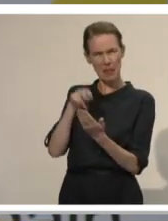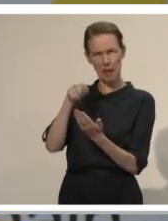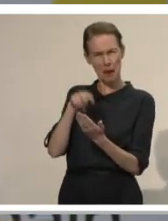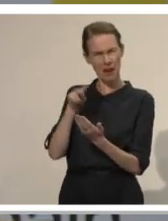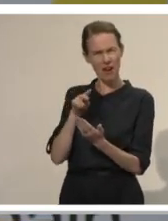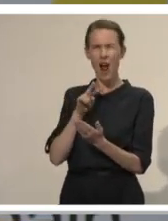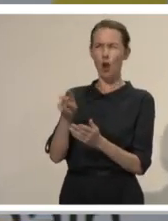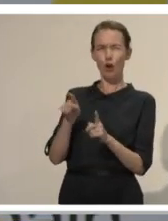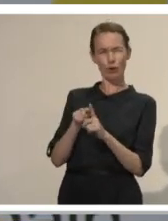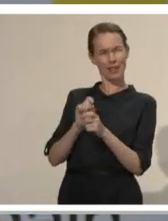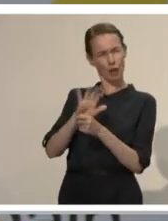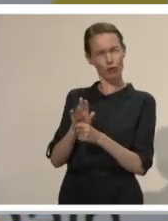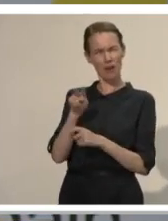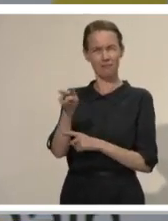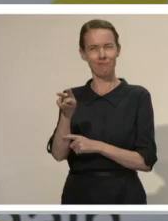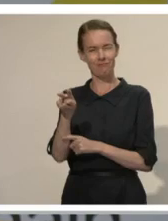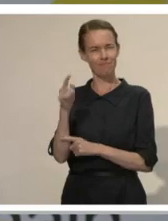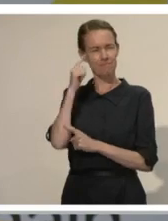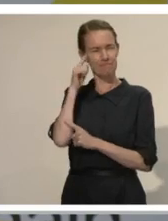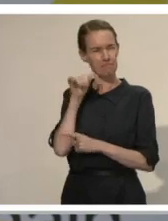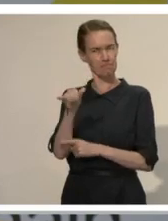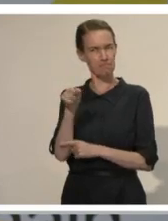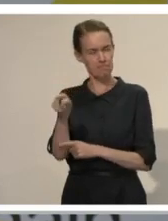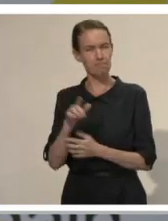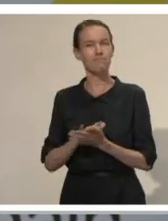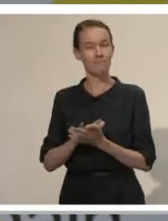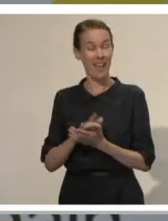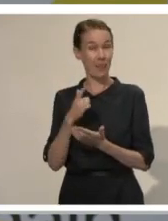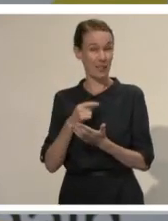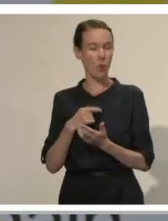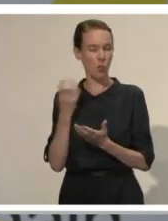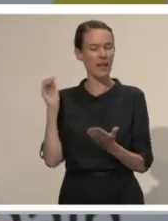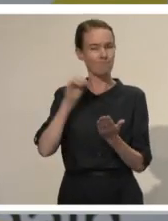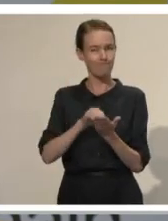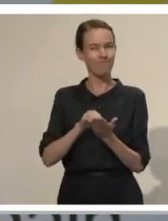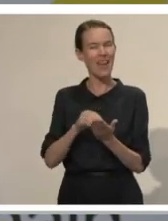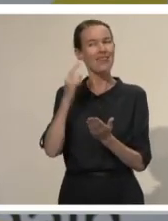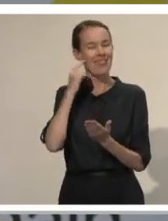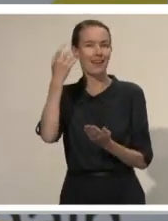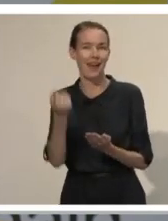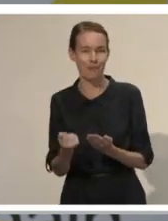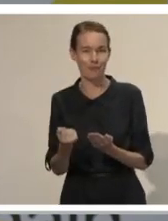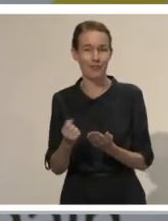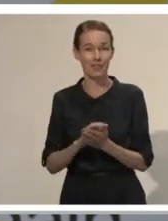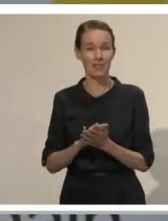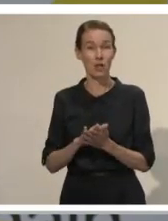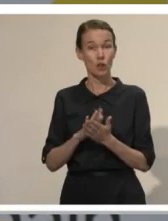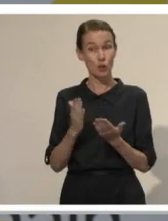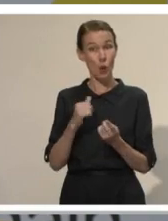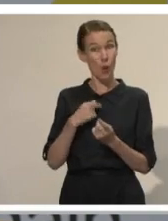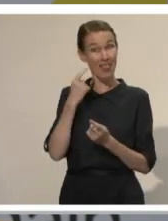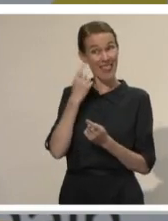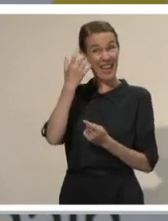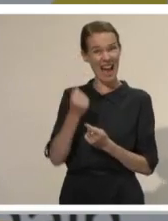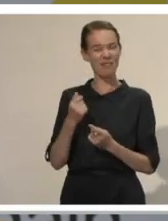and it I think underscores our inclusive approach for making sure we are capturing and treating any probable cases as